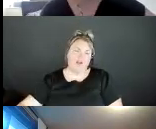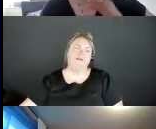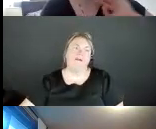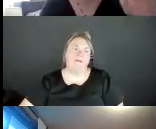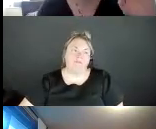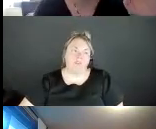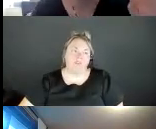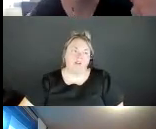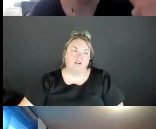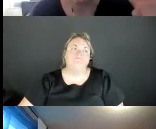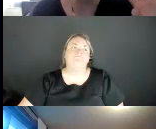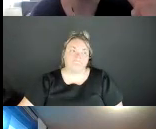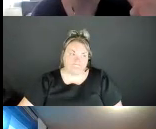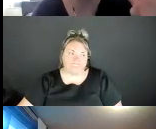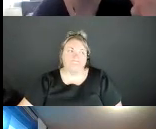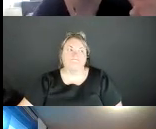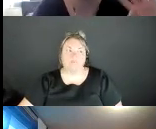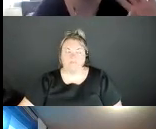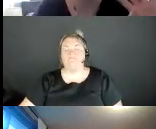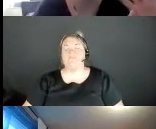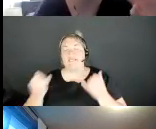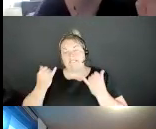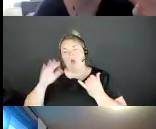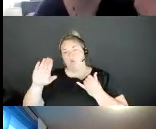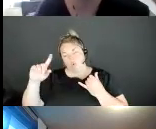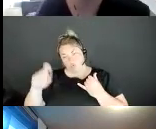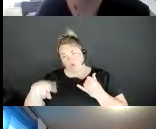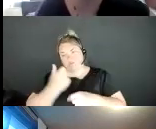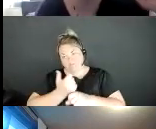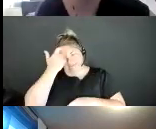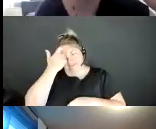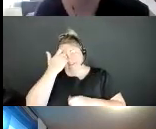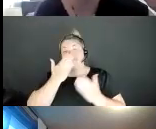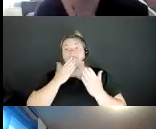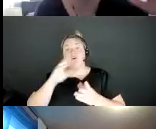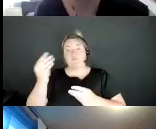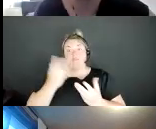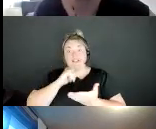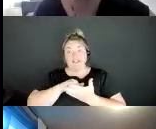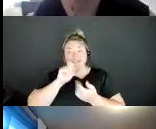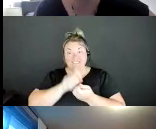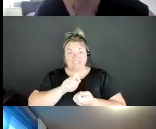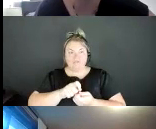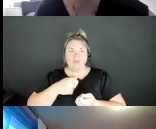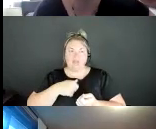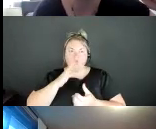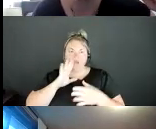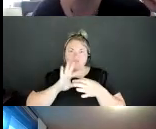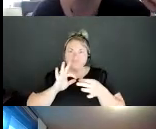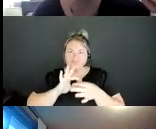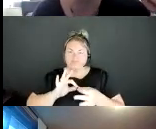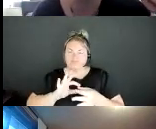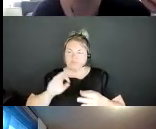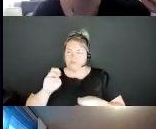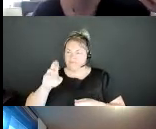Then that question makes total sense. Thank you for providing that additional detail. I'll say a little bit, and then I see Mariana came